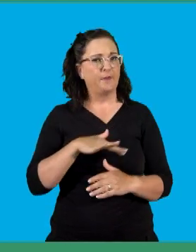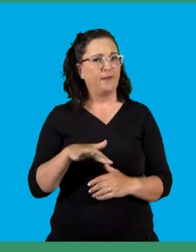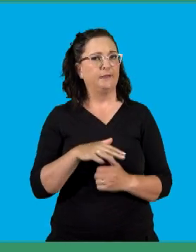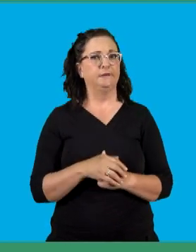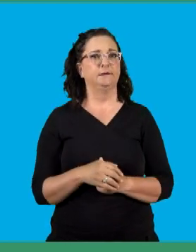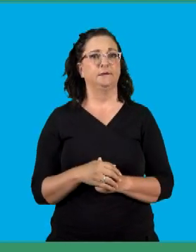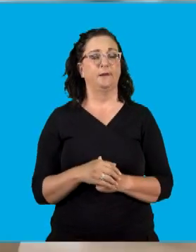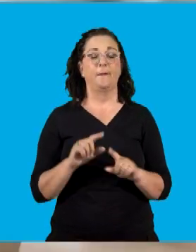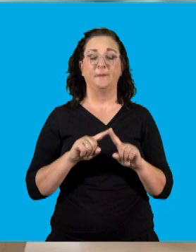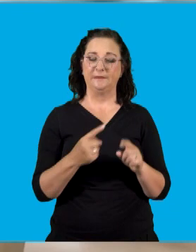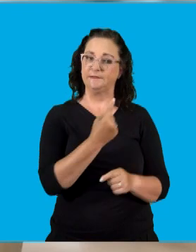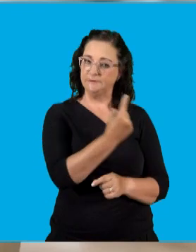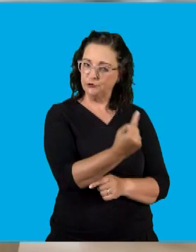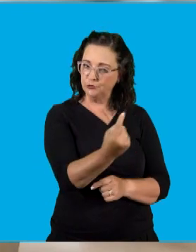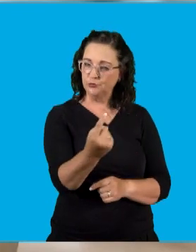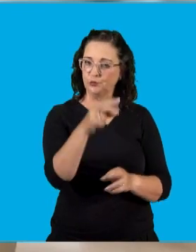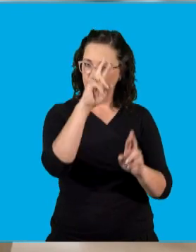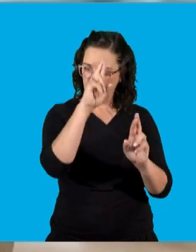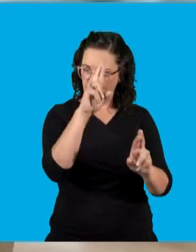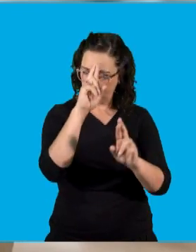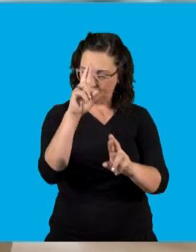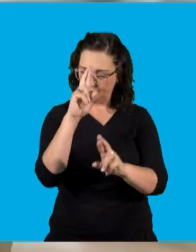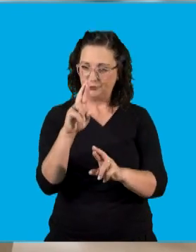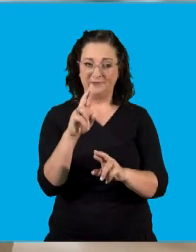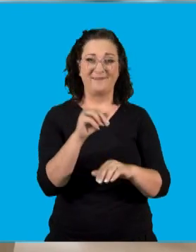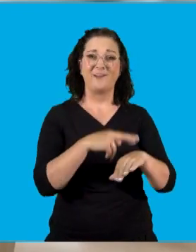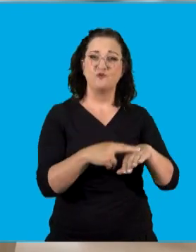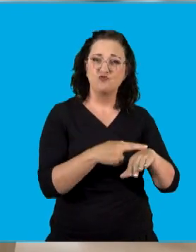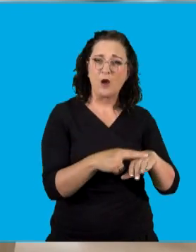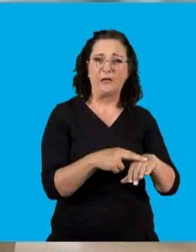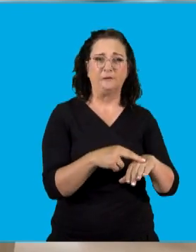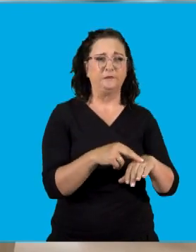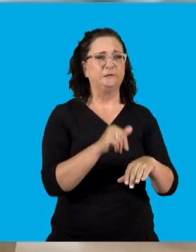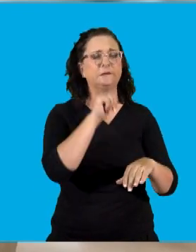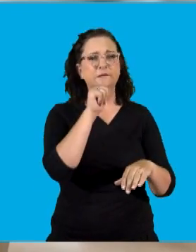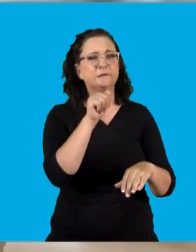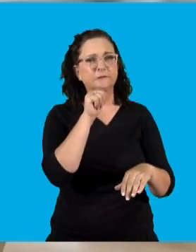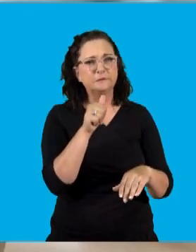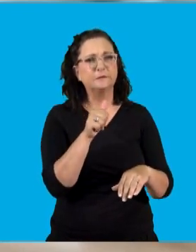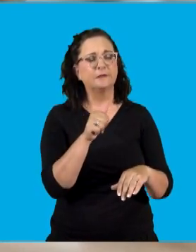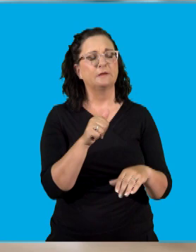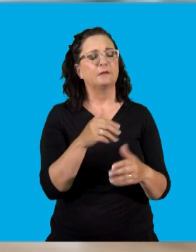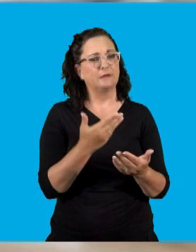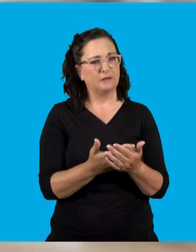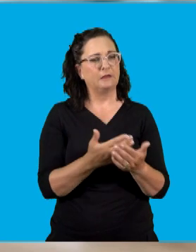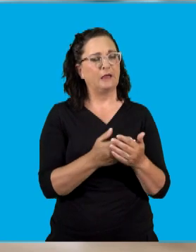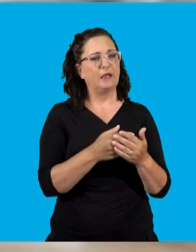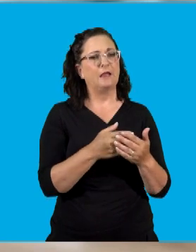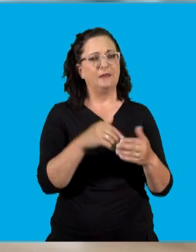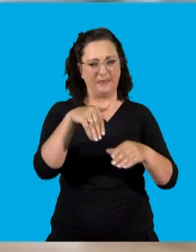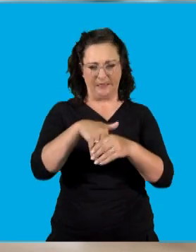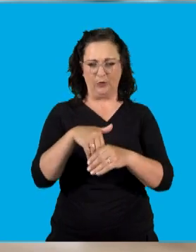are going to be respected, despite of their race, despite of their color, because we would be having a